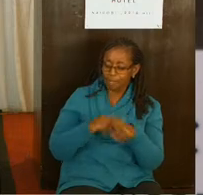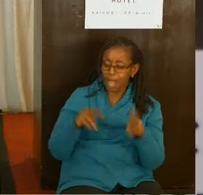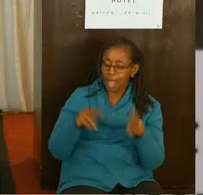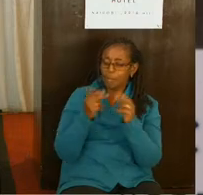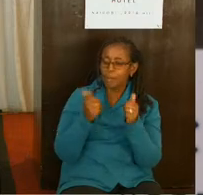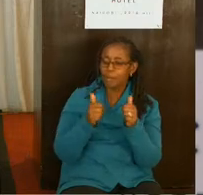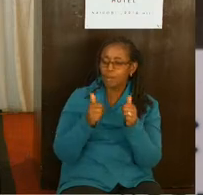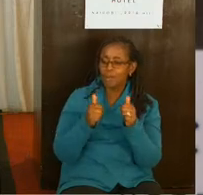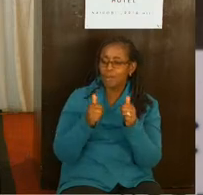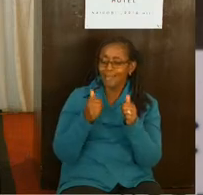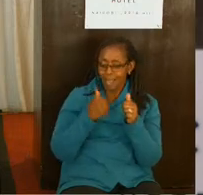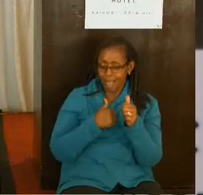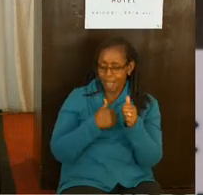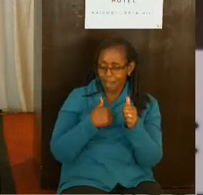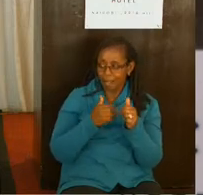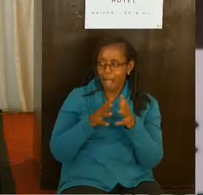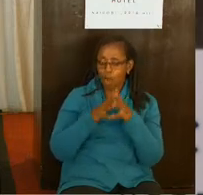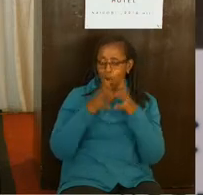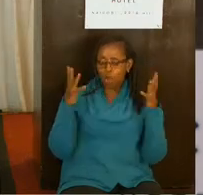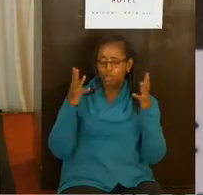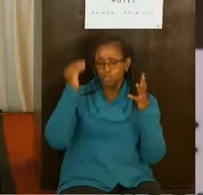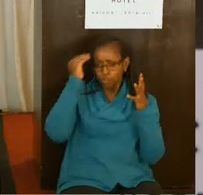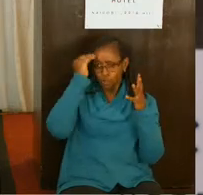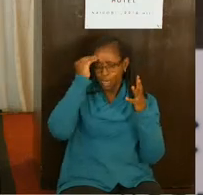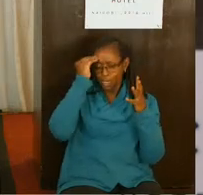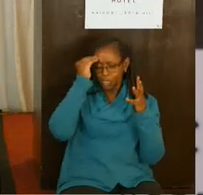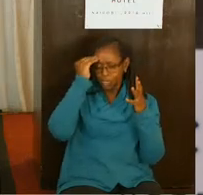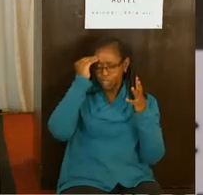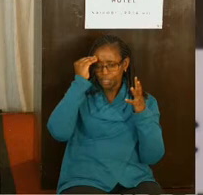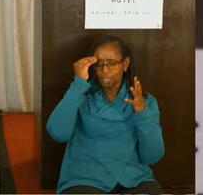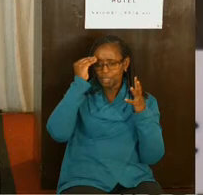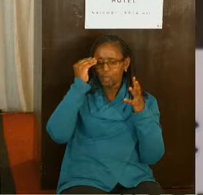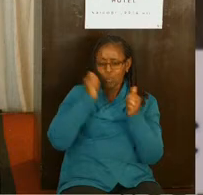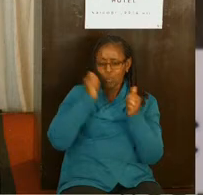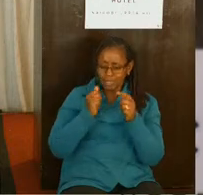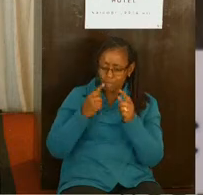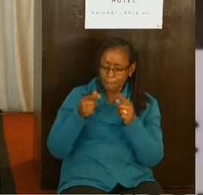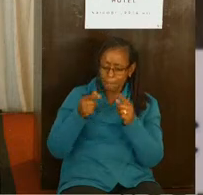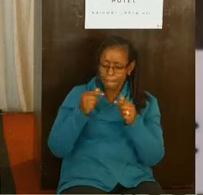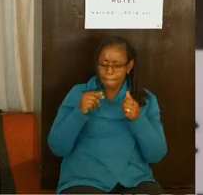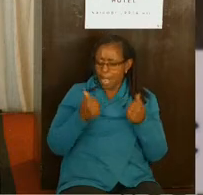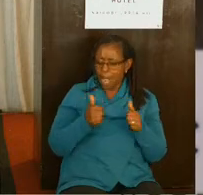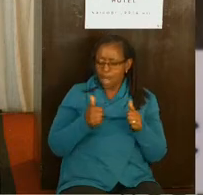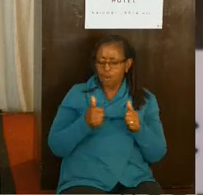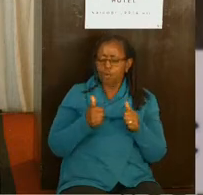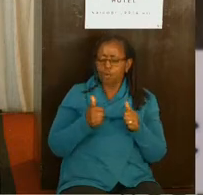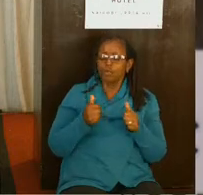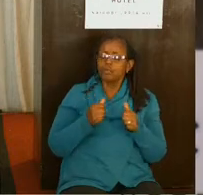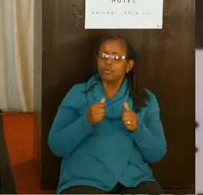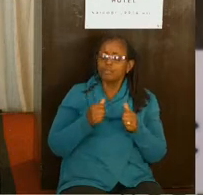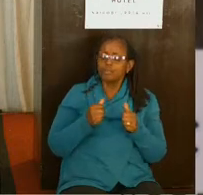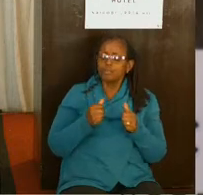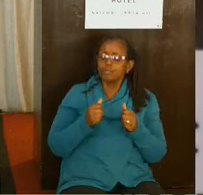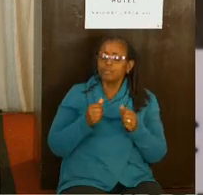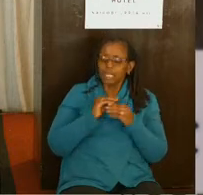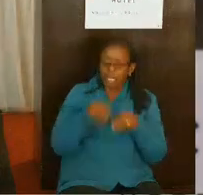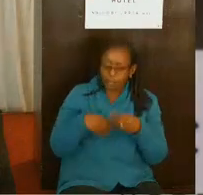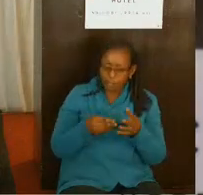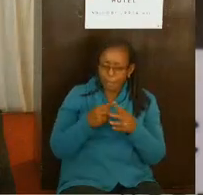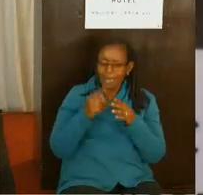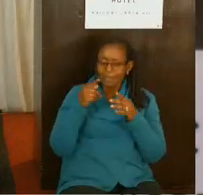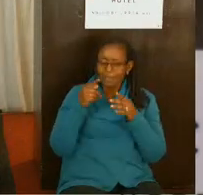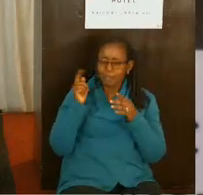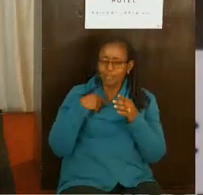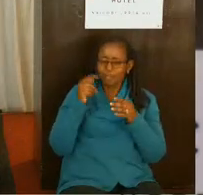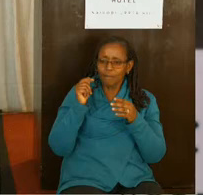they have a lot of experiential knowledge but has that been tapped into or have they been put into a box and I'm a teacher myself so I'm